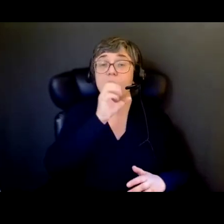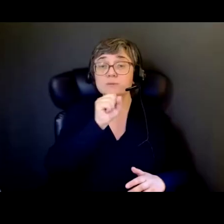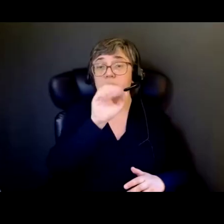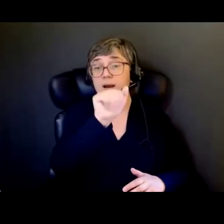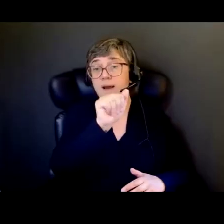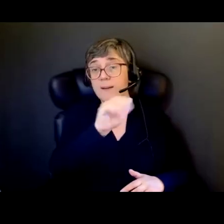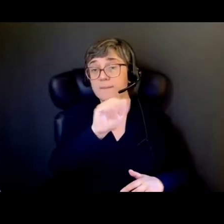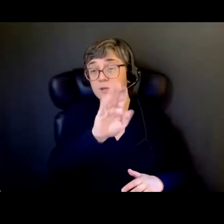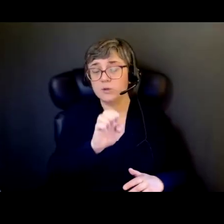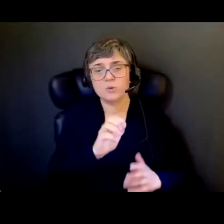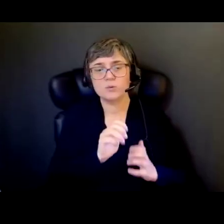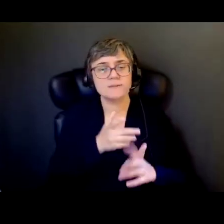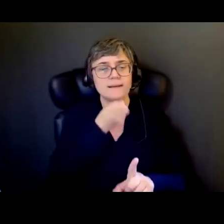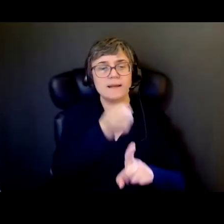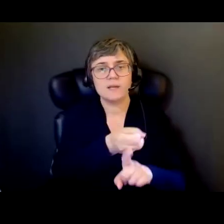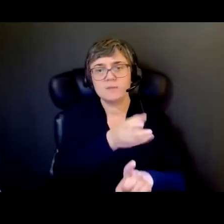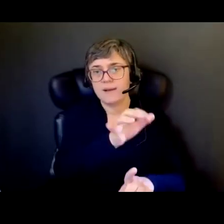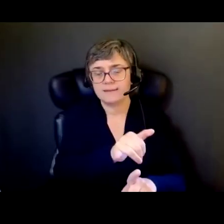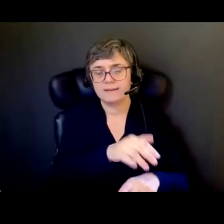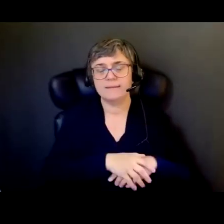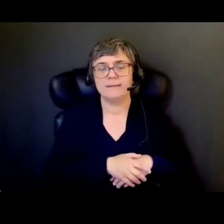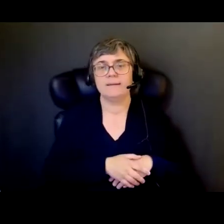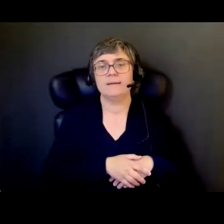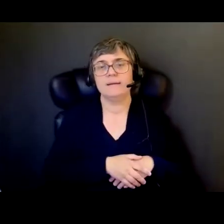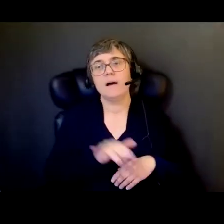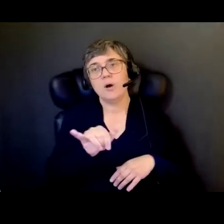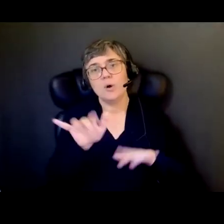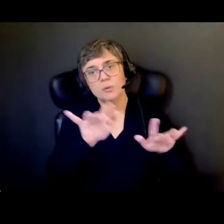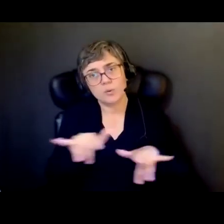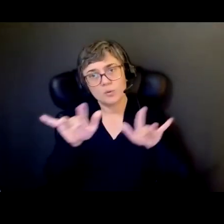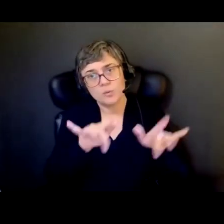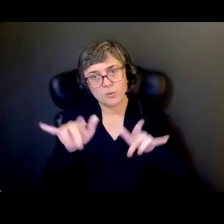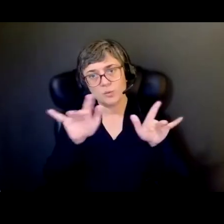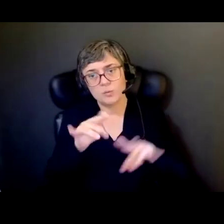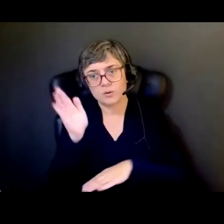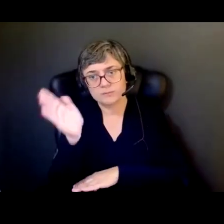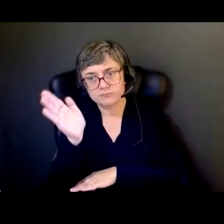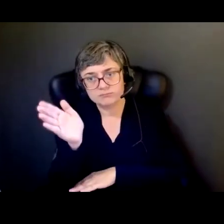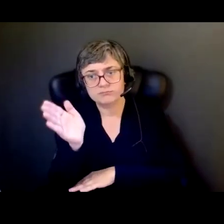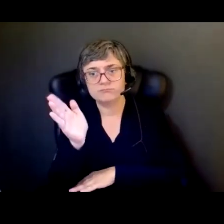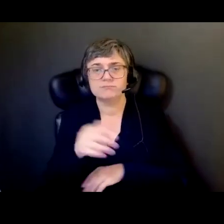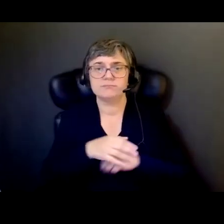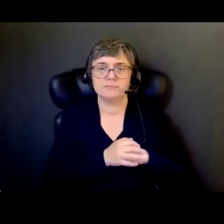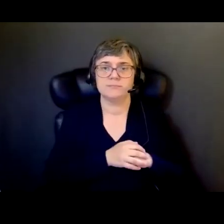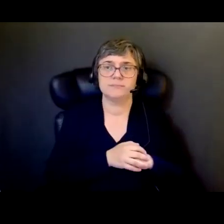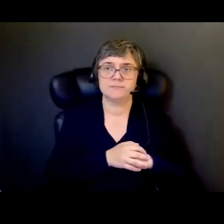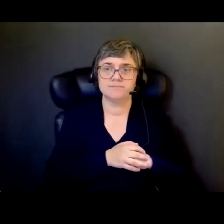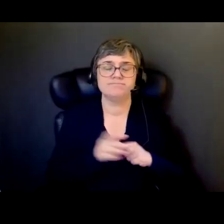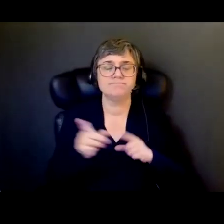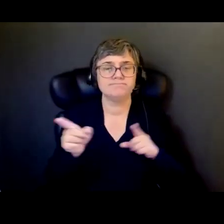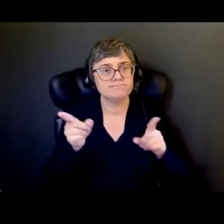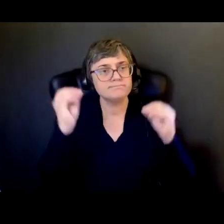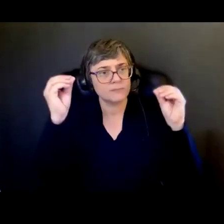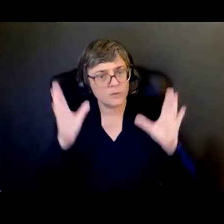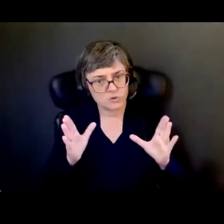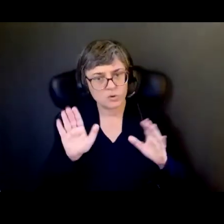then we'll hear it will be a recorded presentation from Professor Mary Bernoth and Dr. Helen Hickson, who will share perspectives from Australia